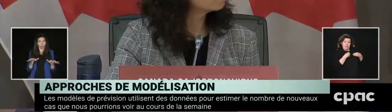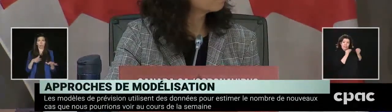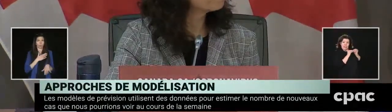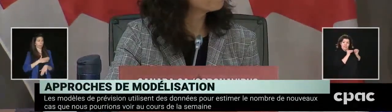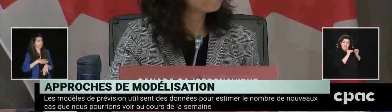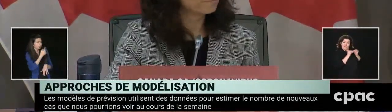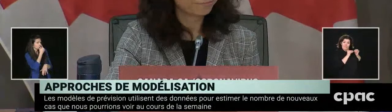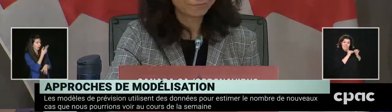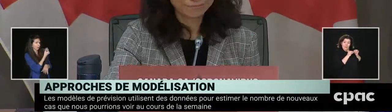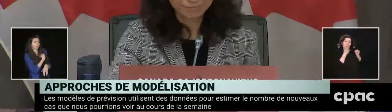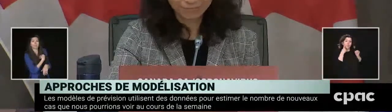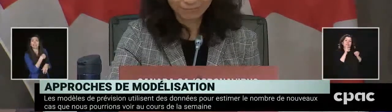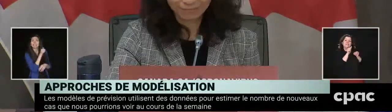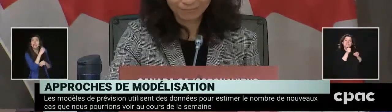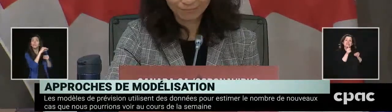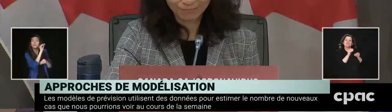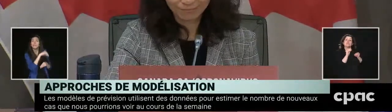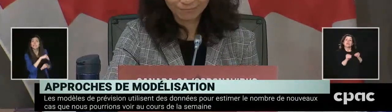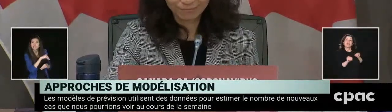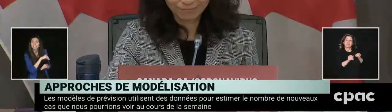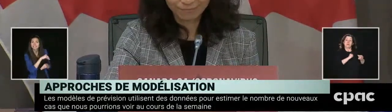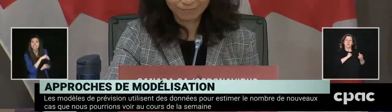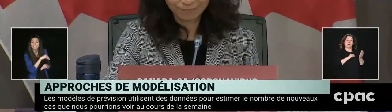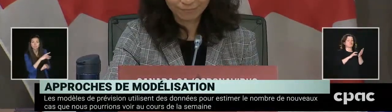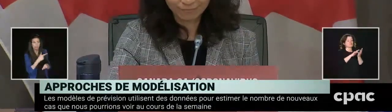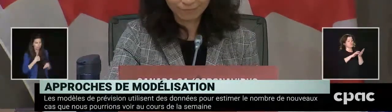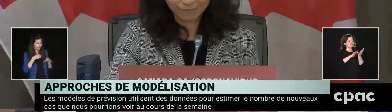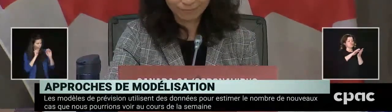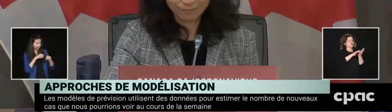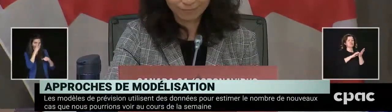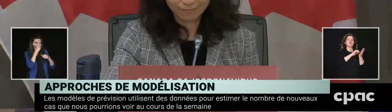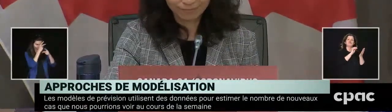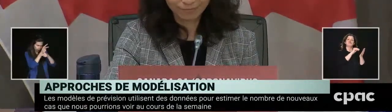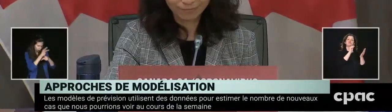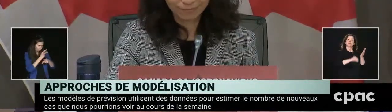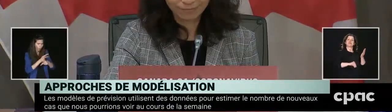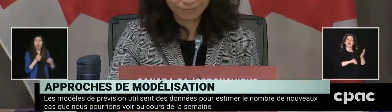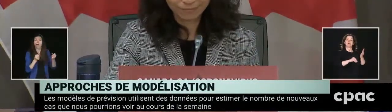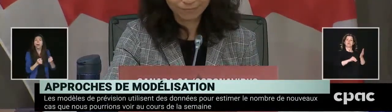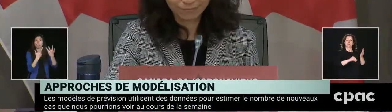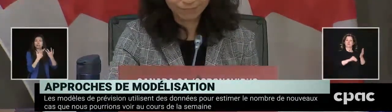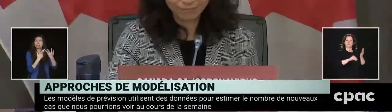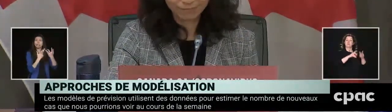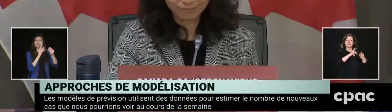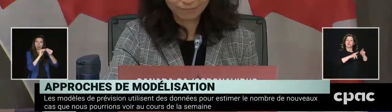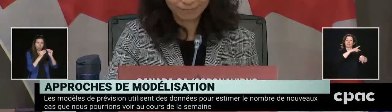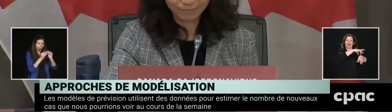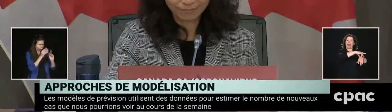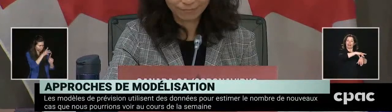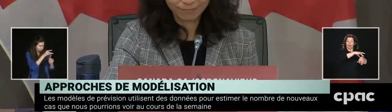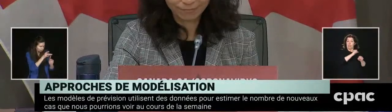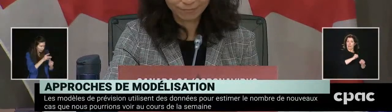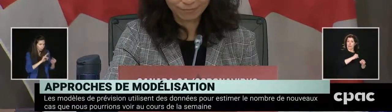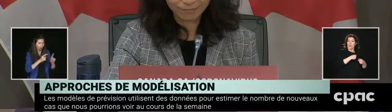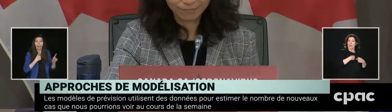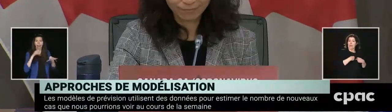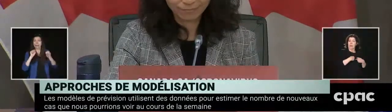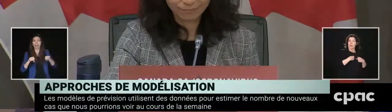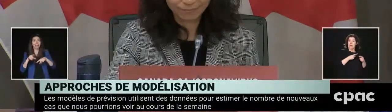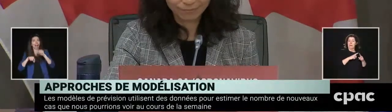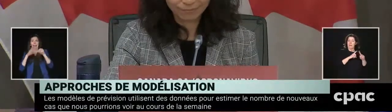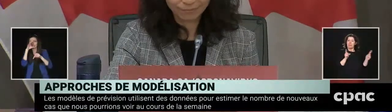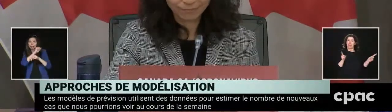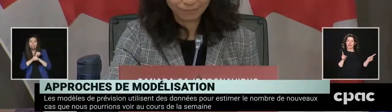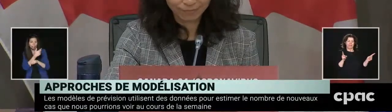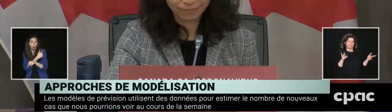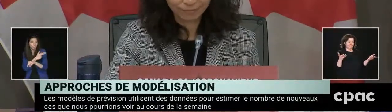the percentage of cases, but I can't infer the hospitalization numbers or the intensive care numbers